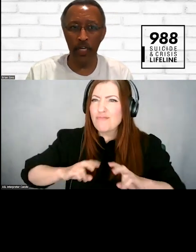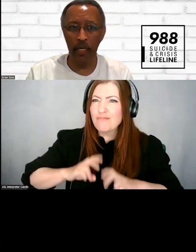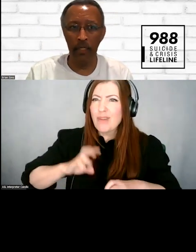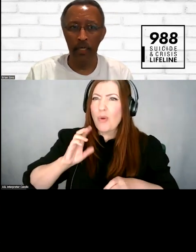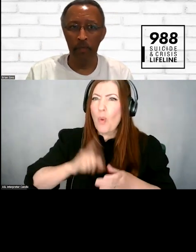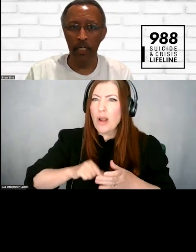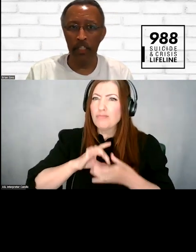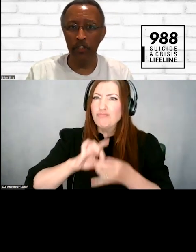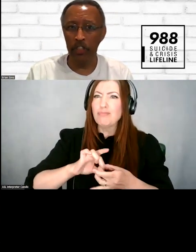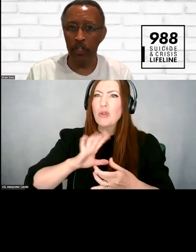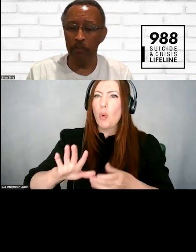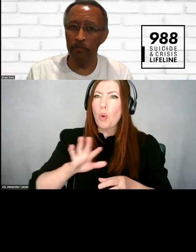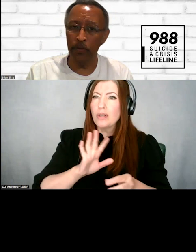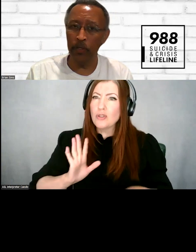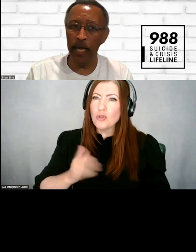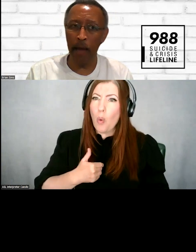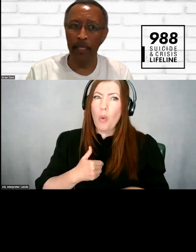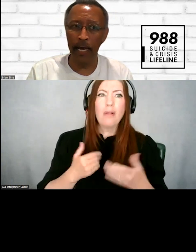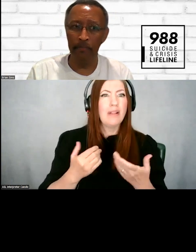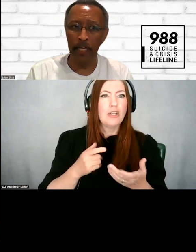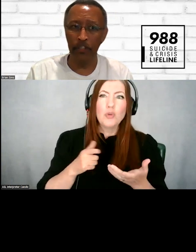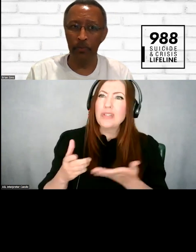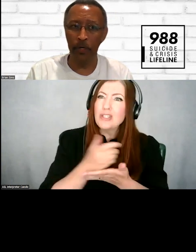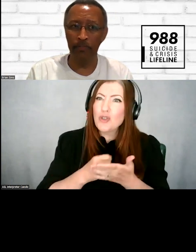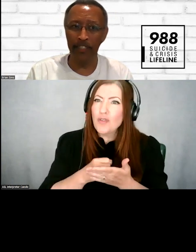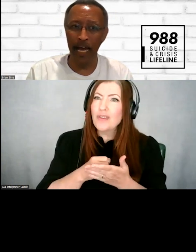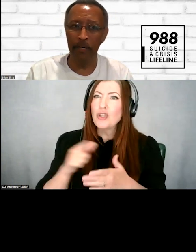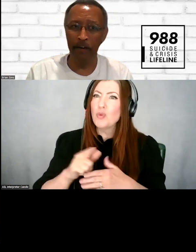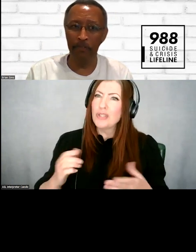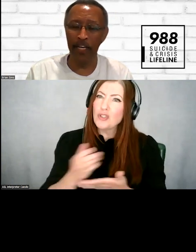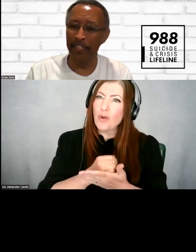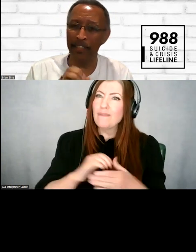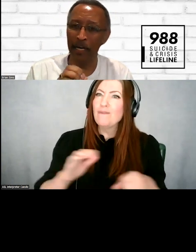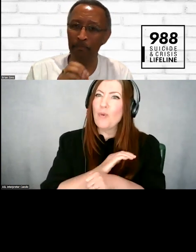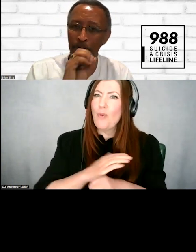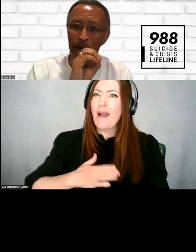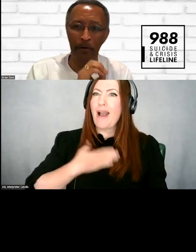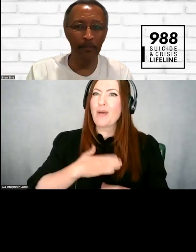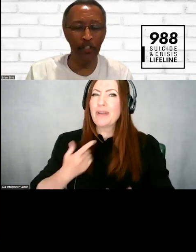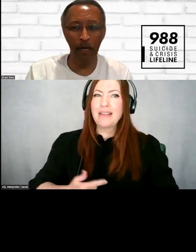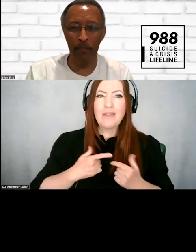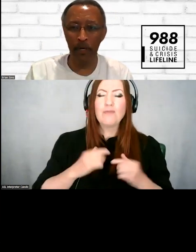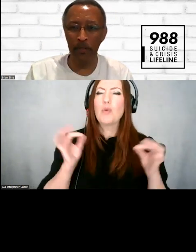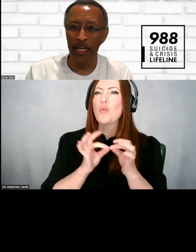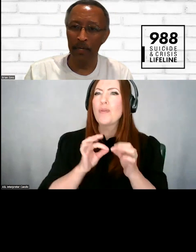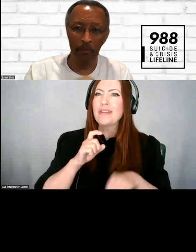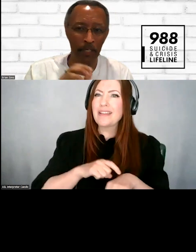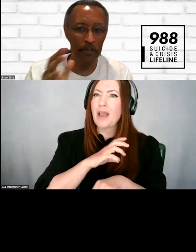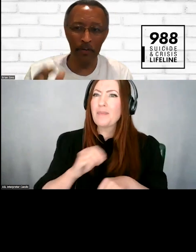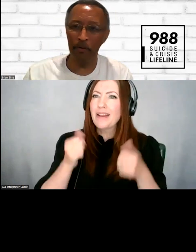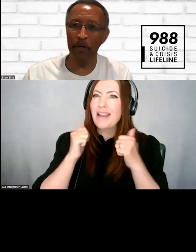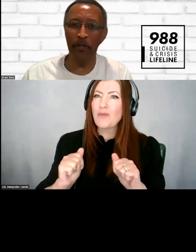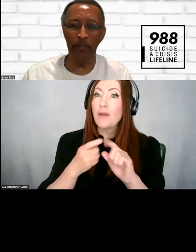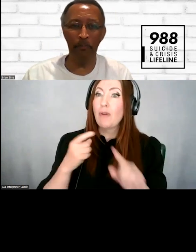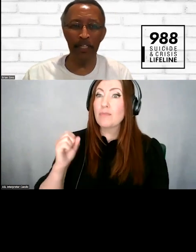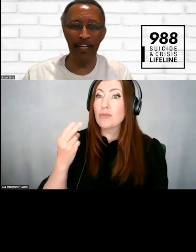often as you can. Believe that you deserve a full and happy life and that you're worth the time and effort. And this comes from our own Shelby Rowe, and we'll be